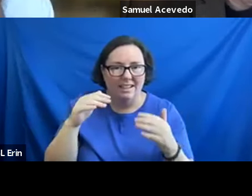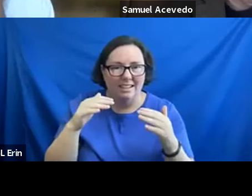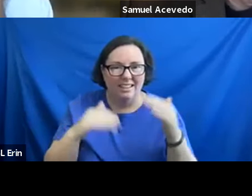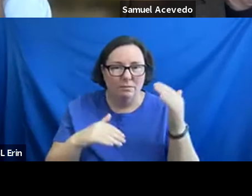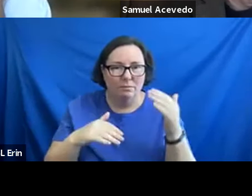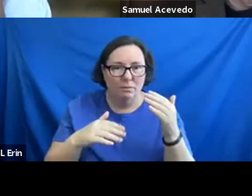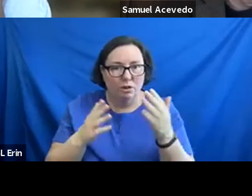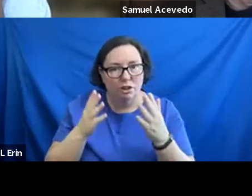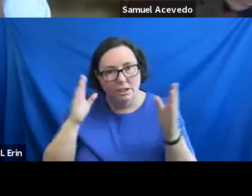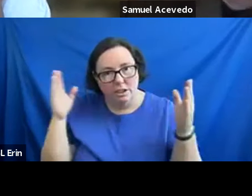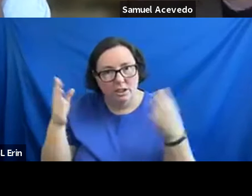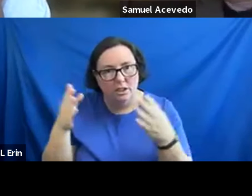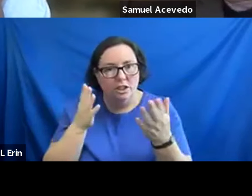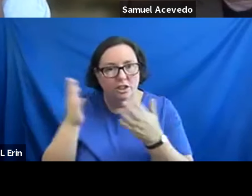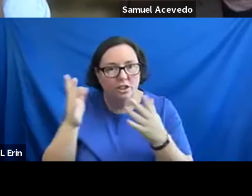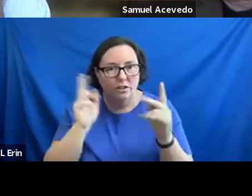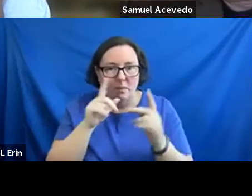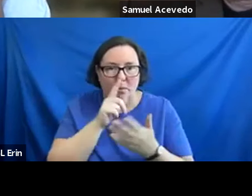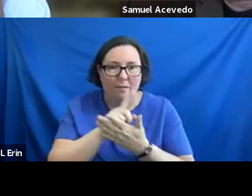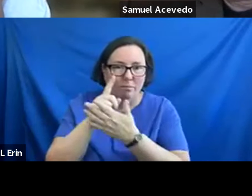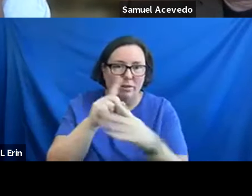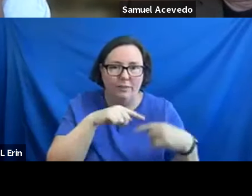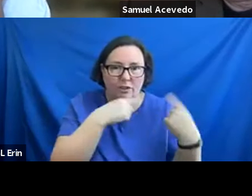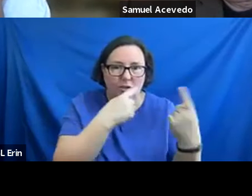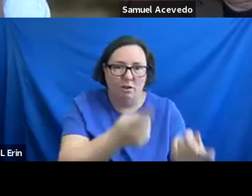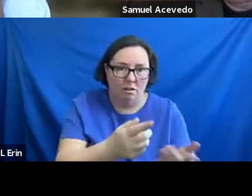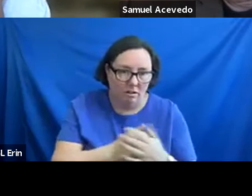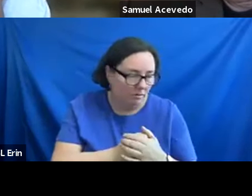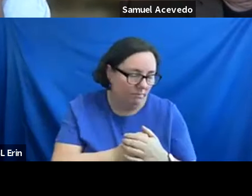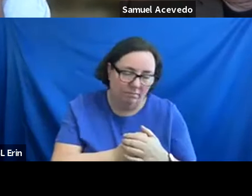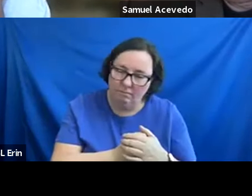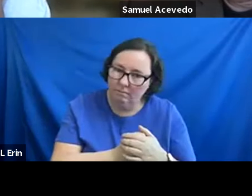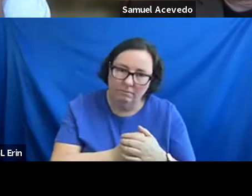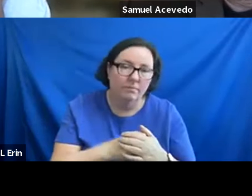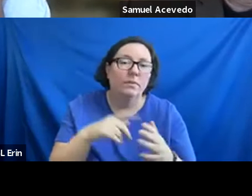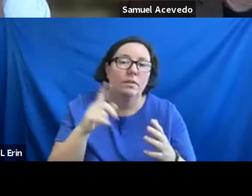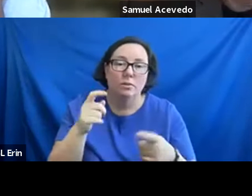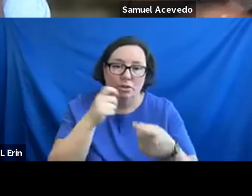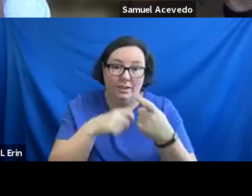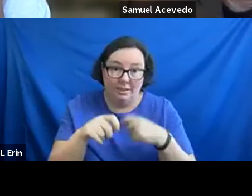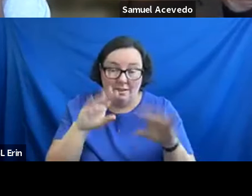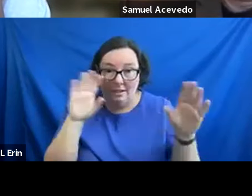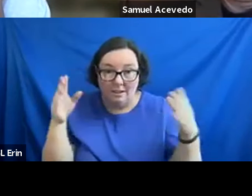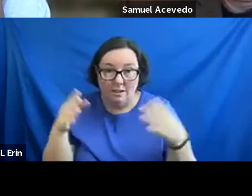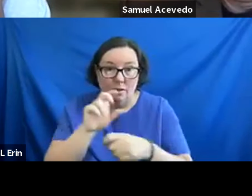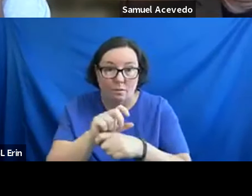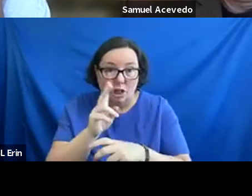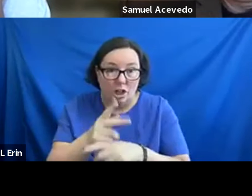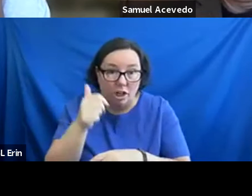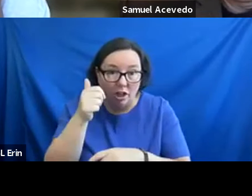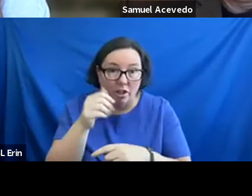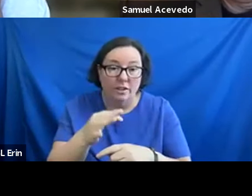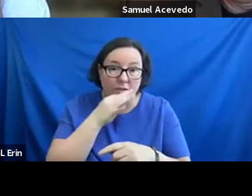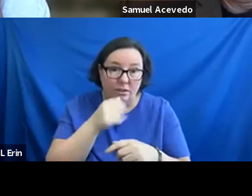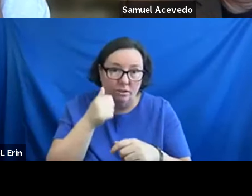disproportionately serve those who've had privilege up to this point. We should work harder and sooner, because